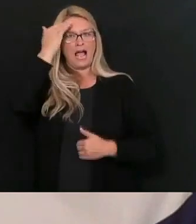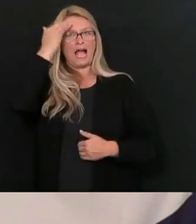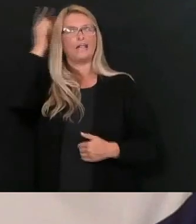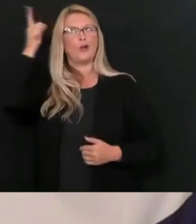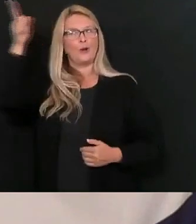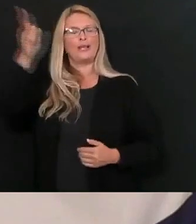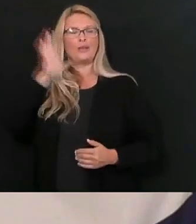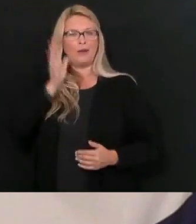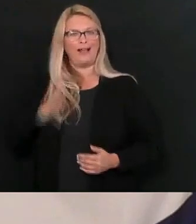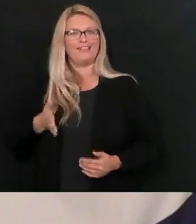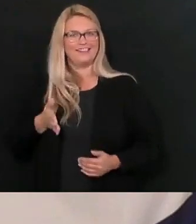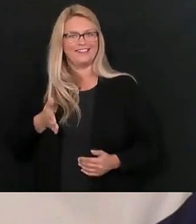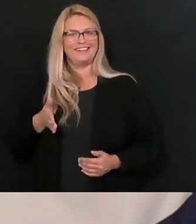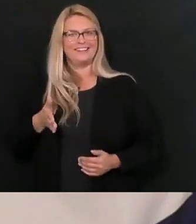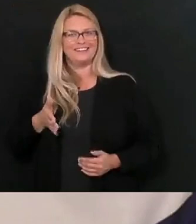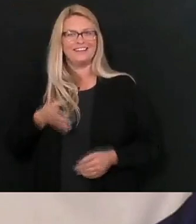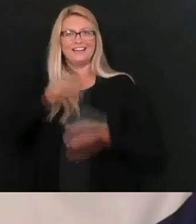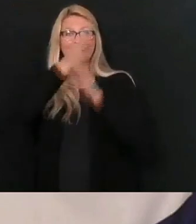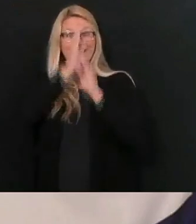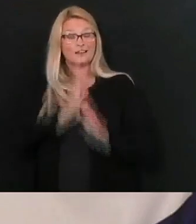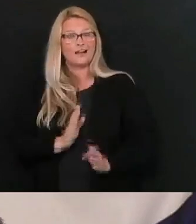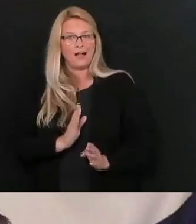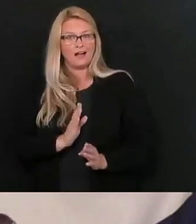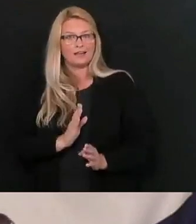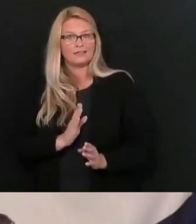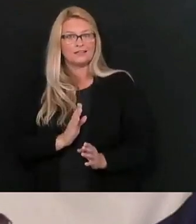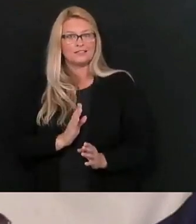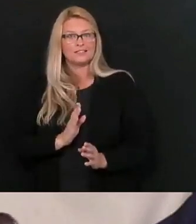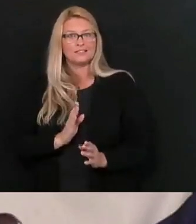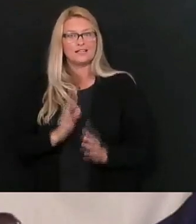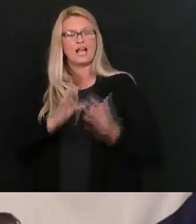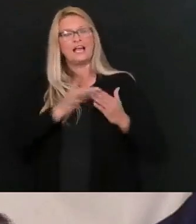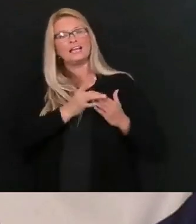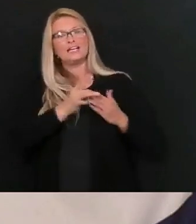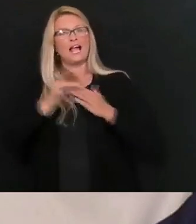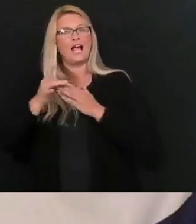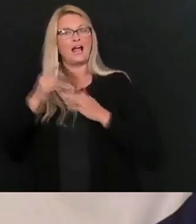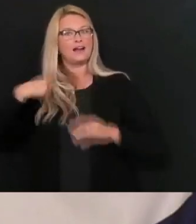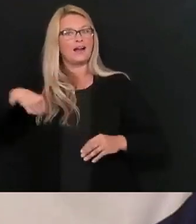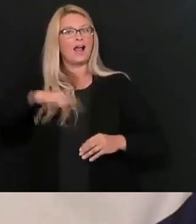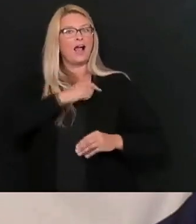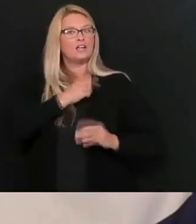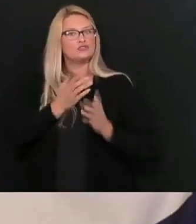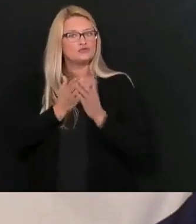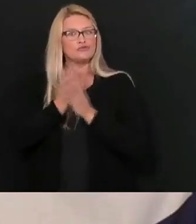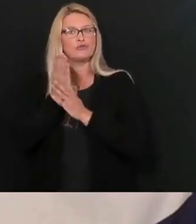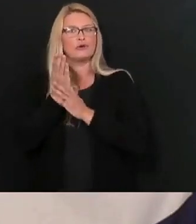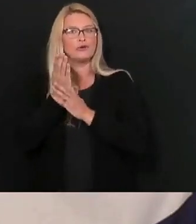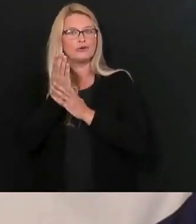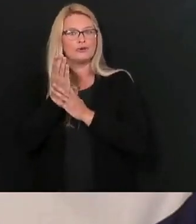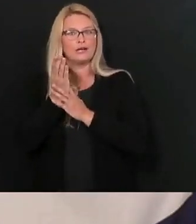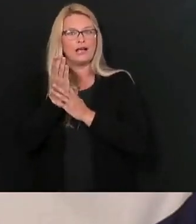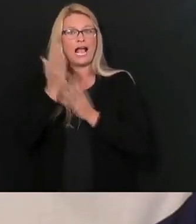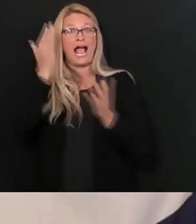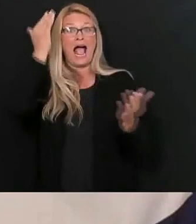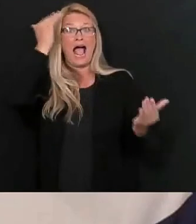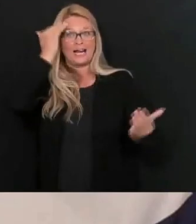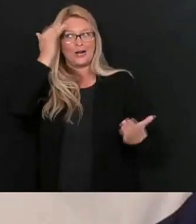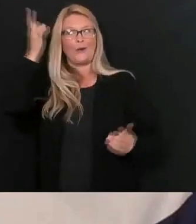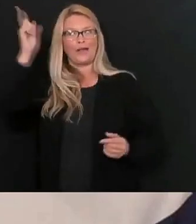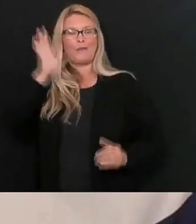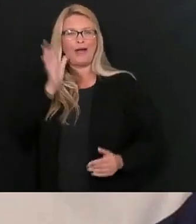does. And God, please, please guide us through this, as I know without any doubt he